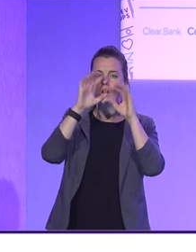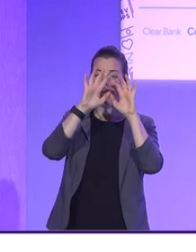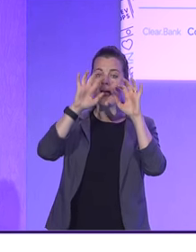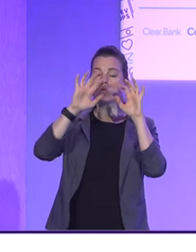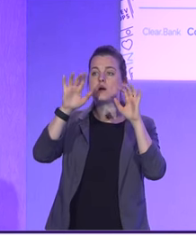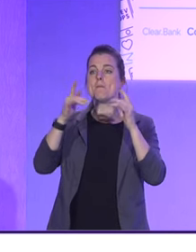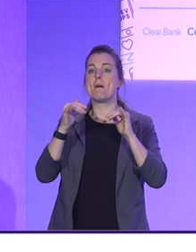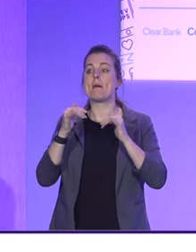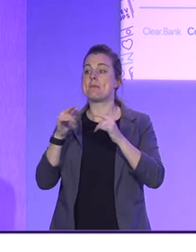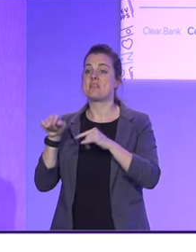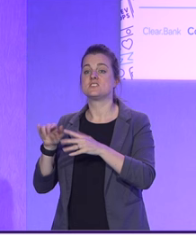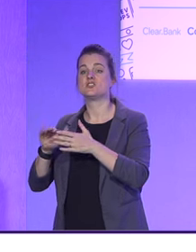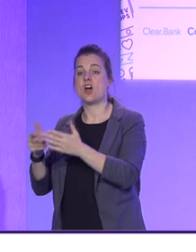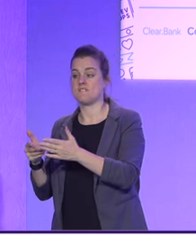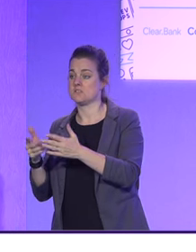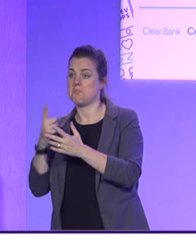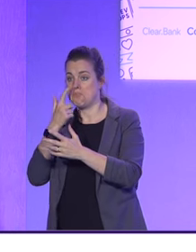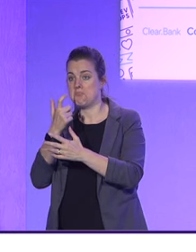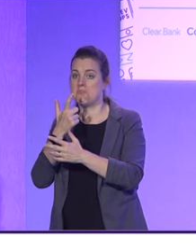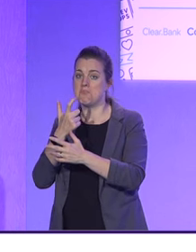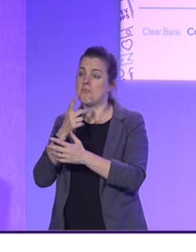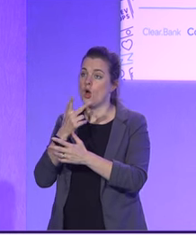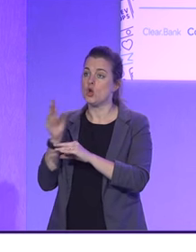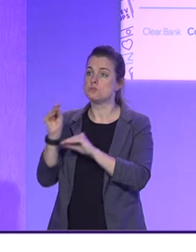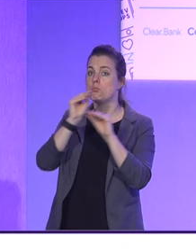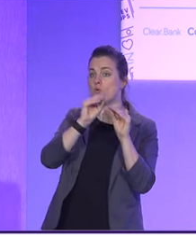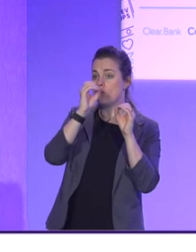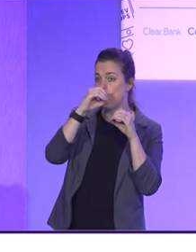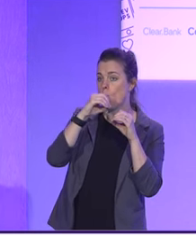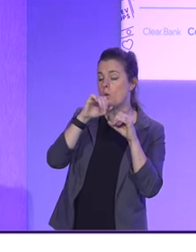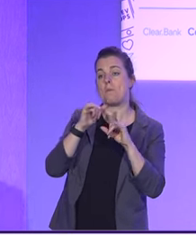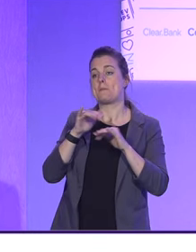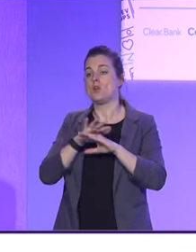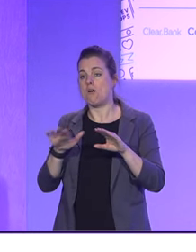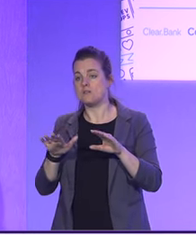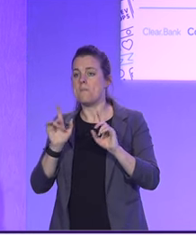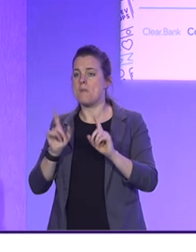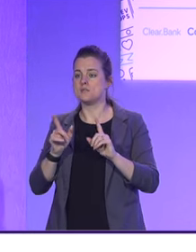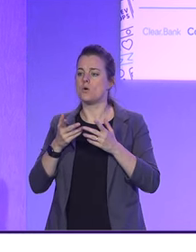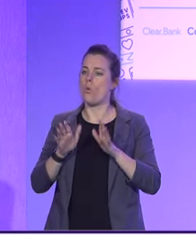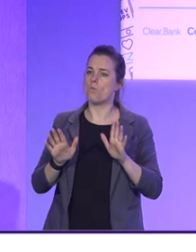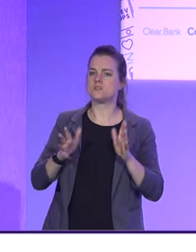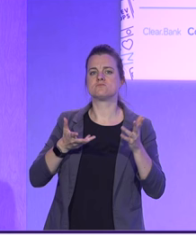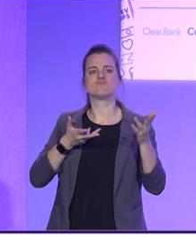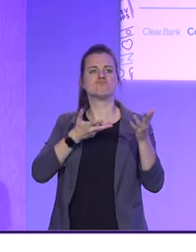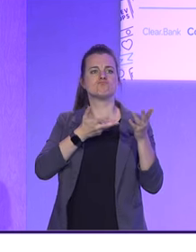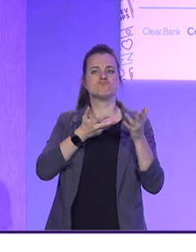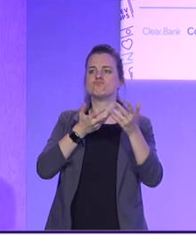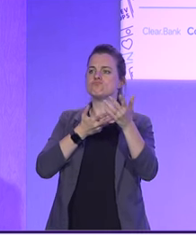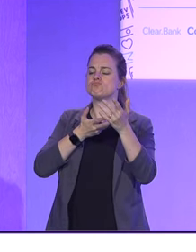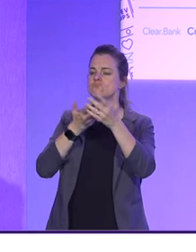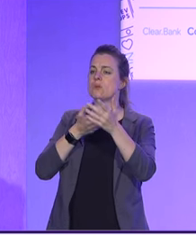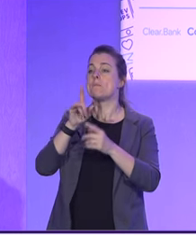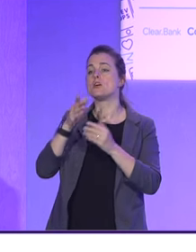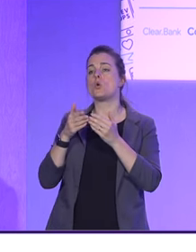that service in Google. Maybe yes, but maybe not. I'm not sure. But with this kind of open source, with